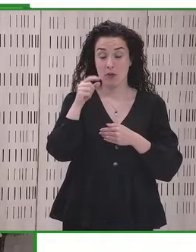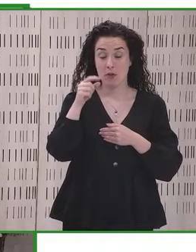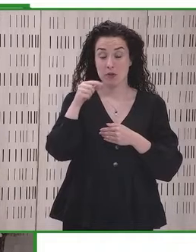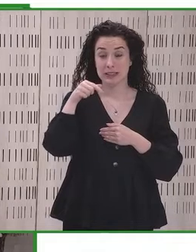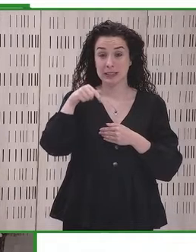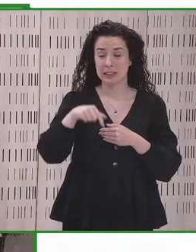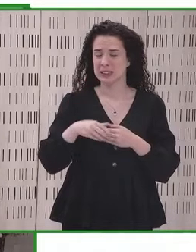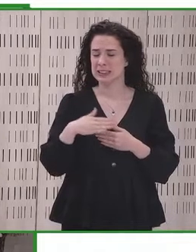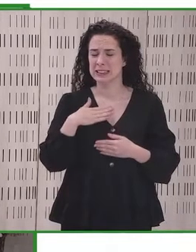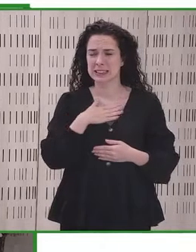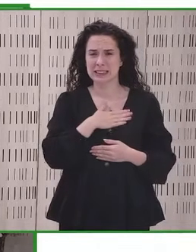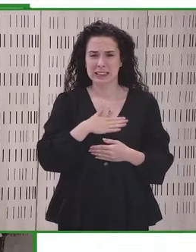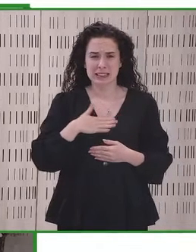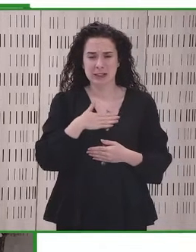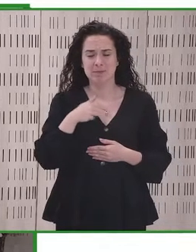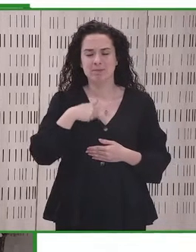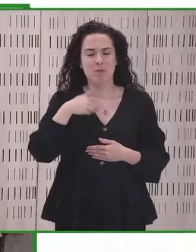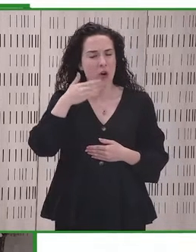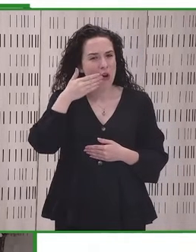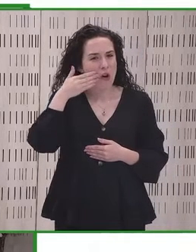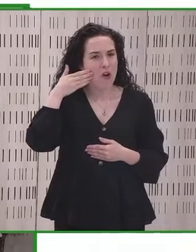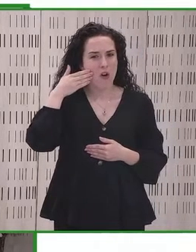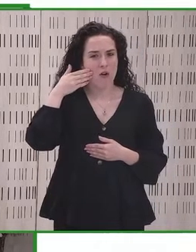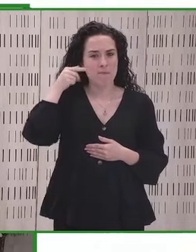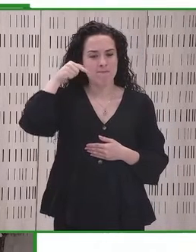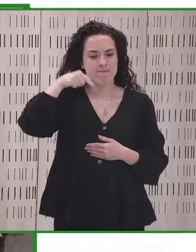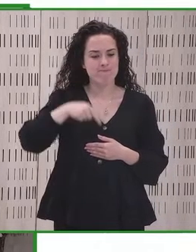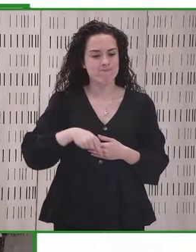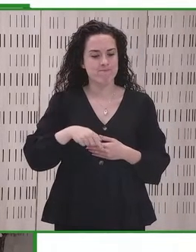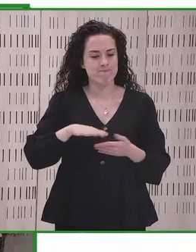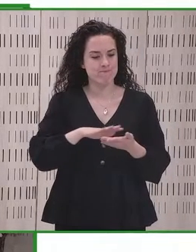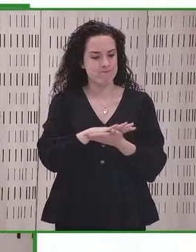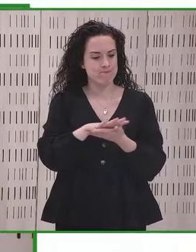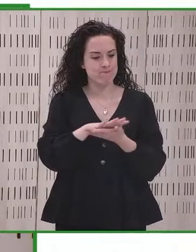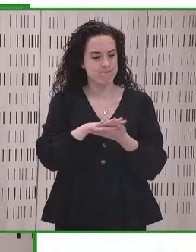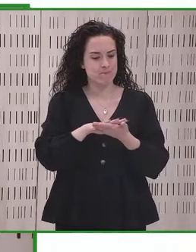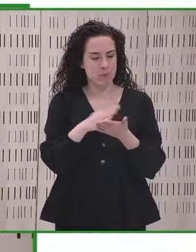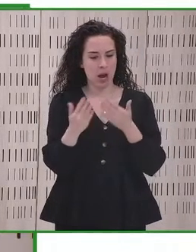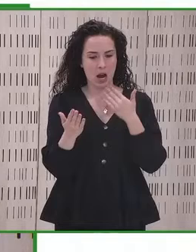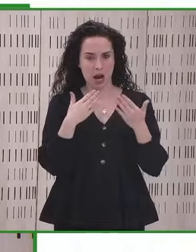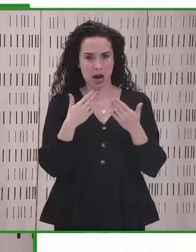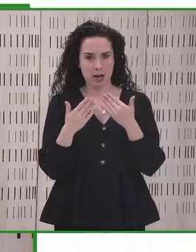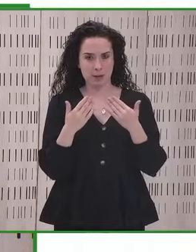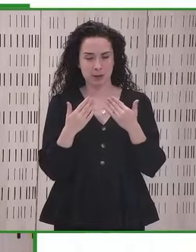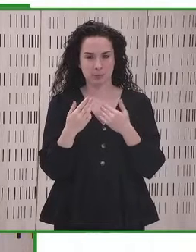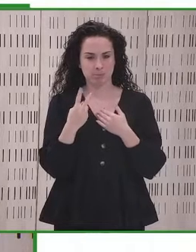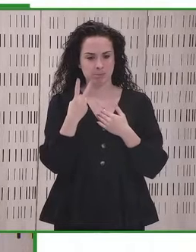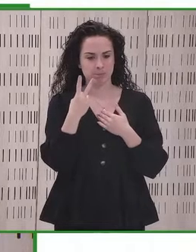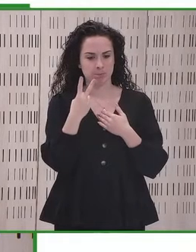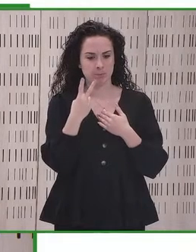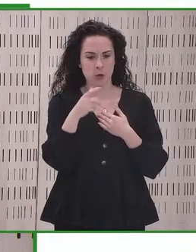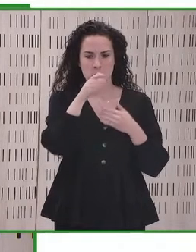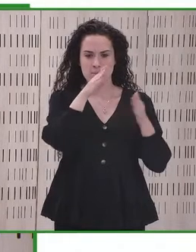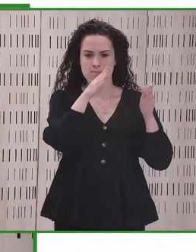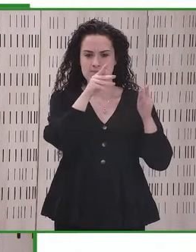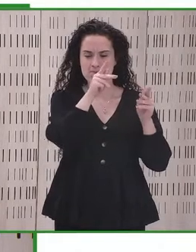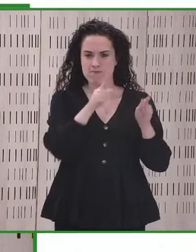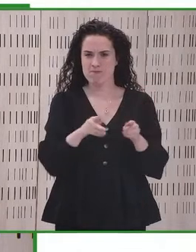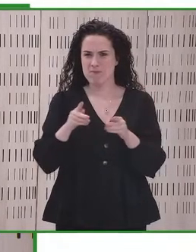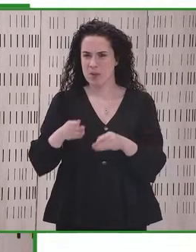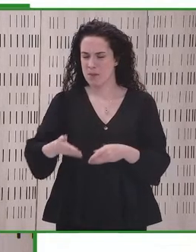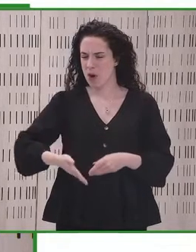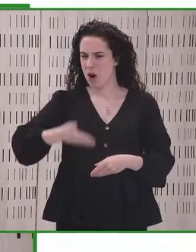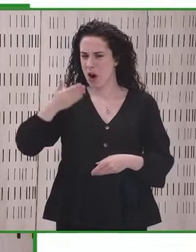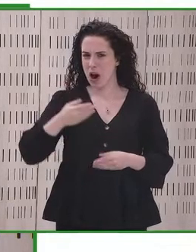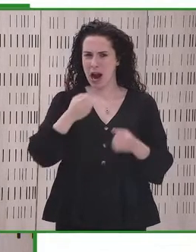It's a pleasure and an honor for me to moderate this panel with distinguished speakers,